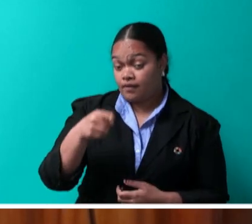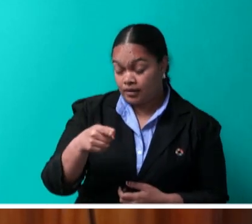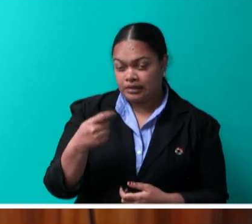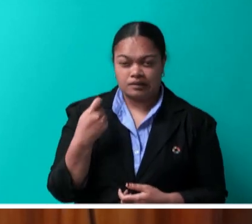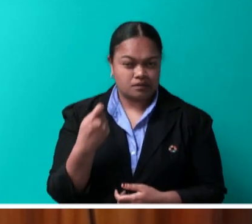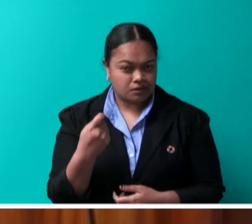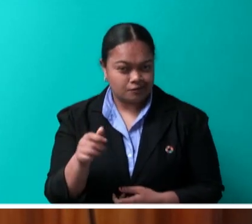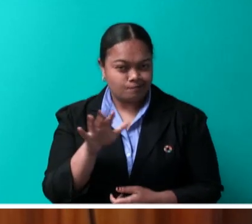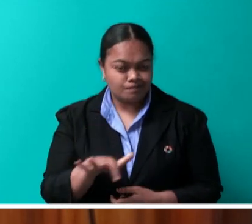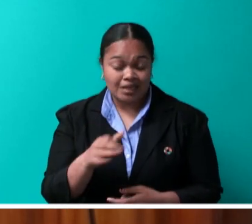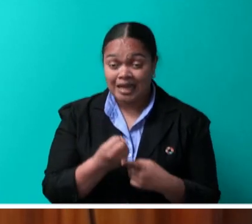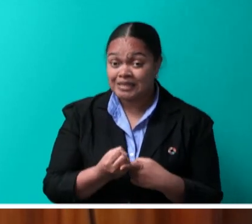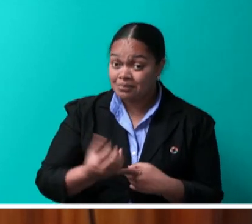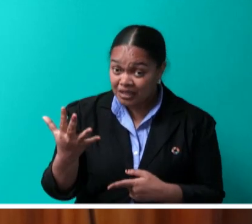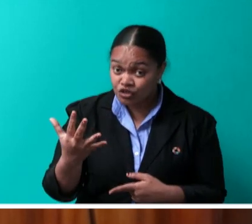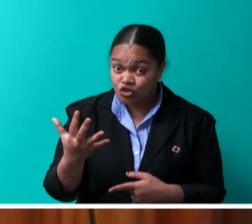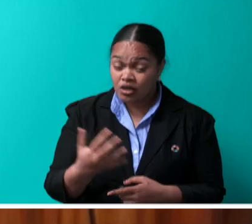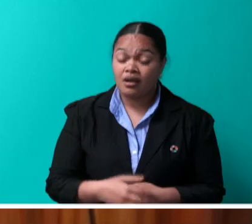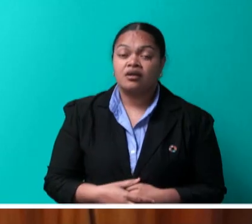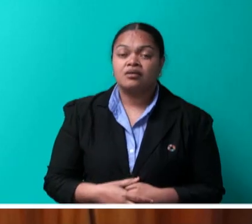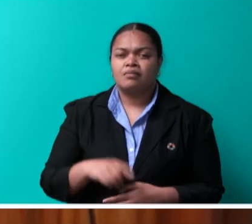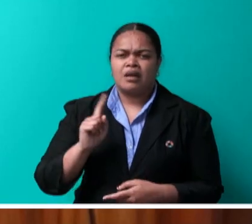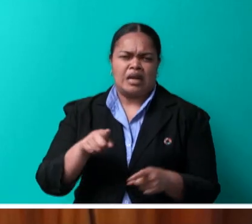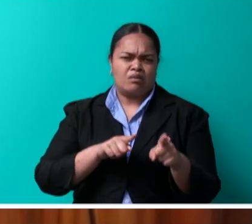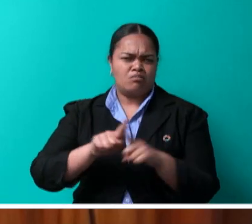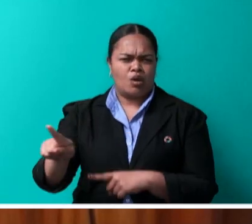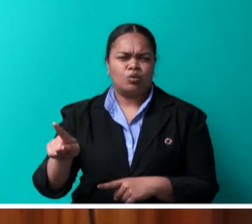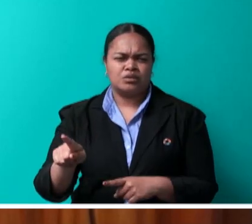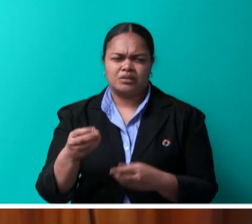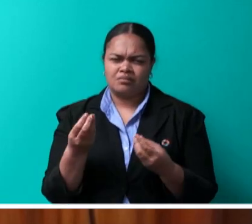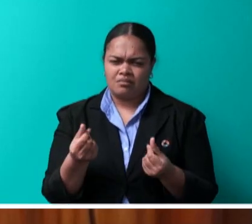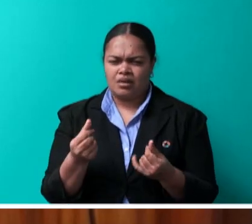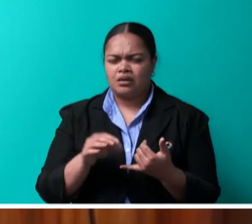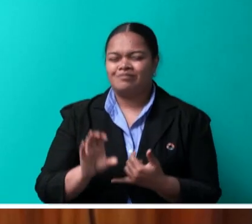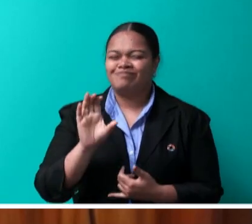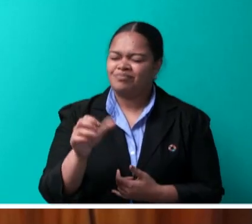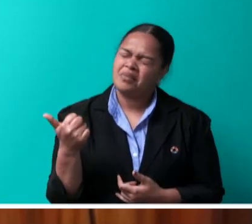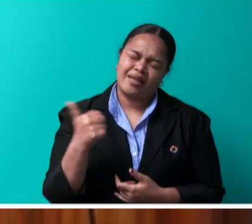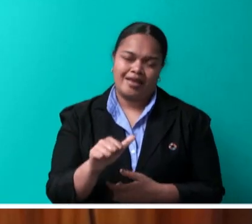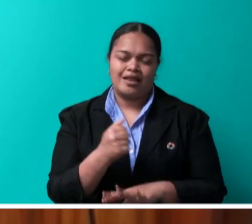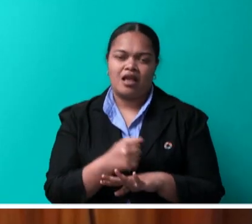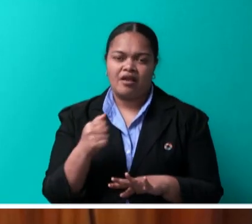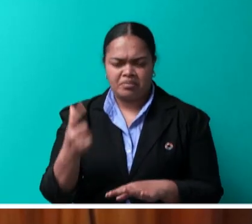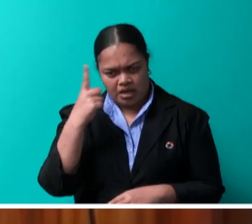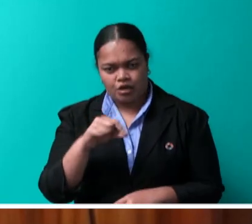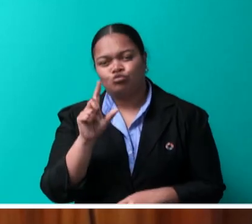merely expenditure, it is one of the most important investments any government can make.